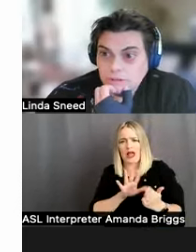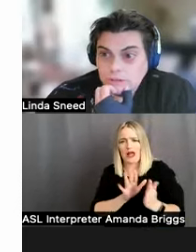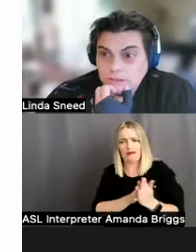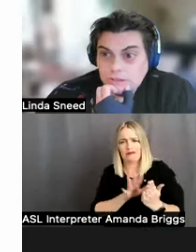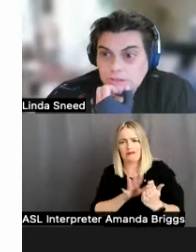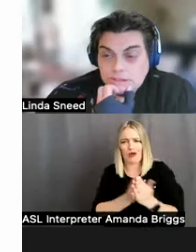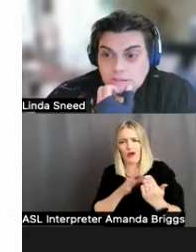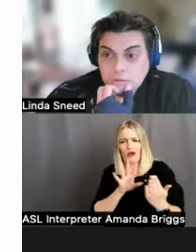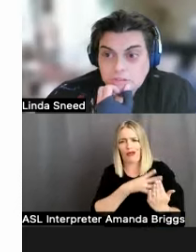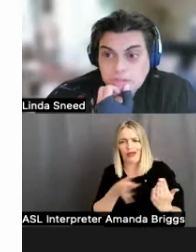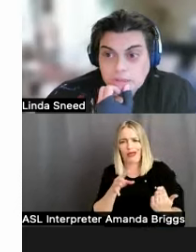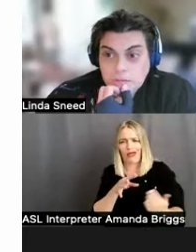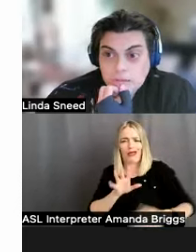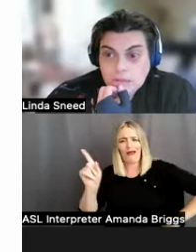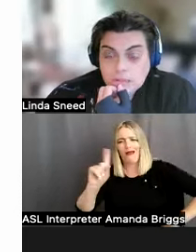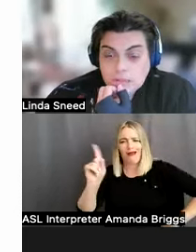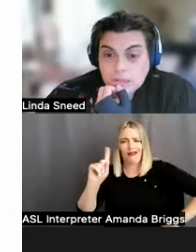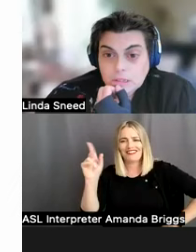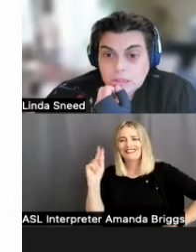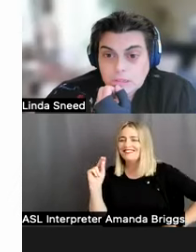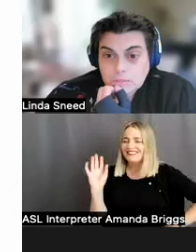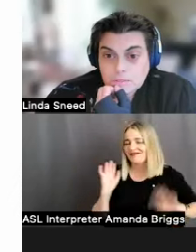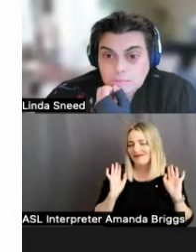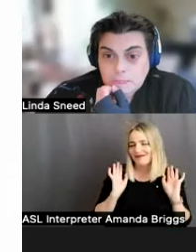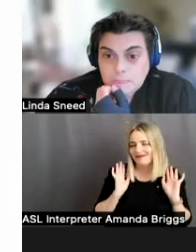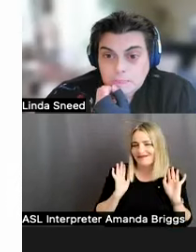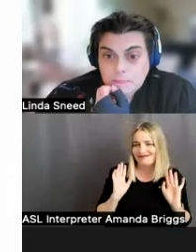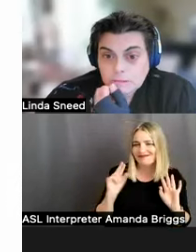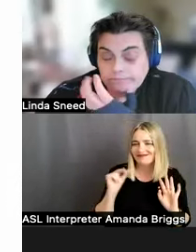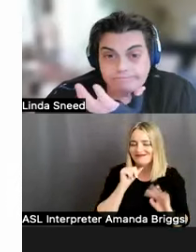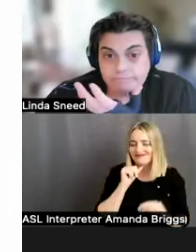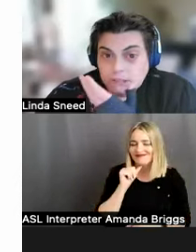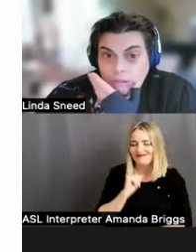know, that is not supposed to happen.